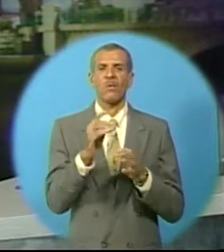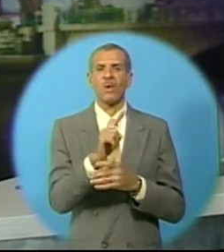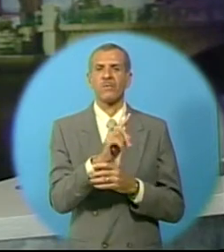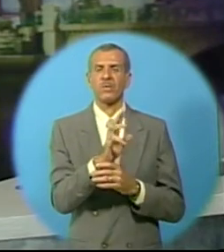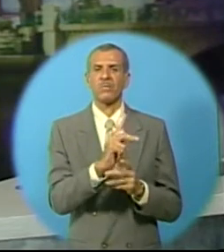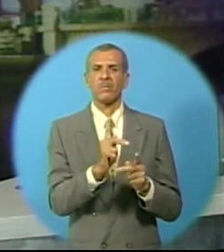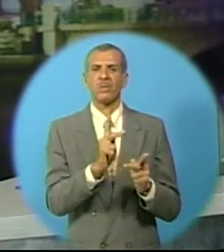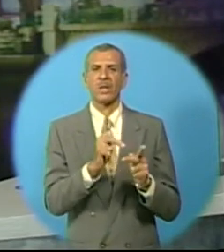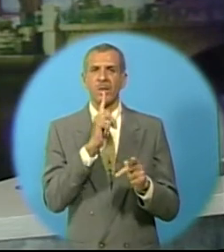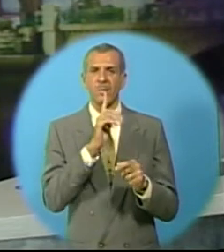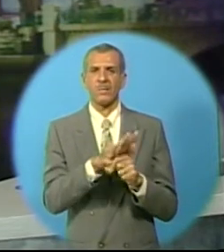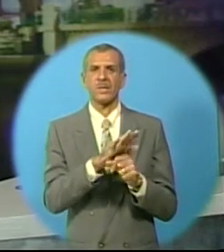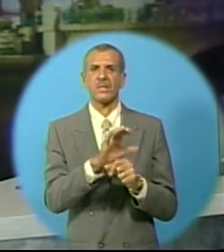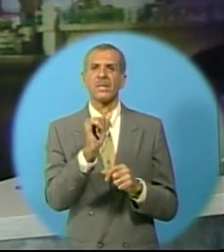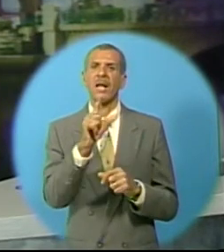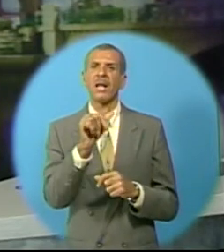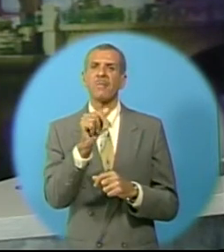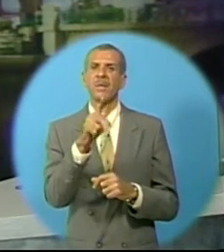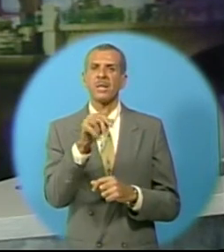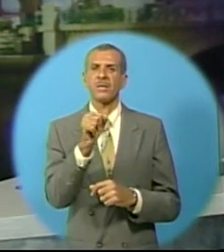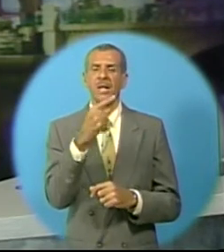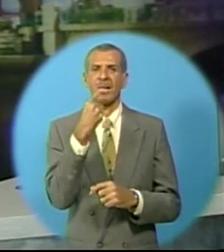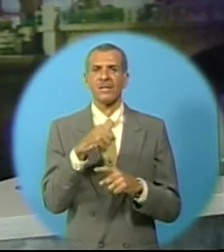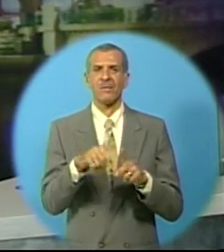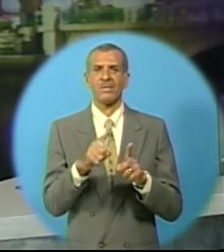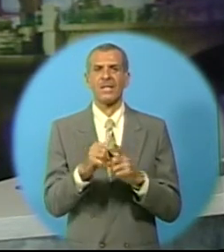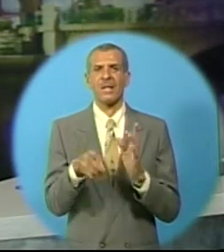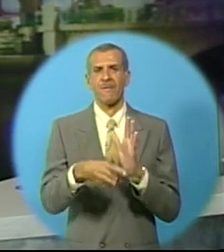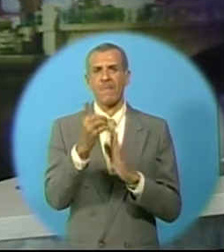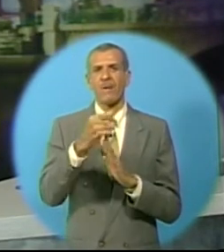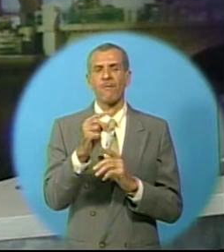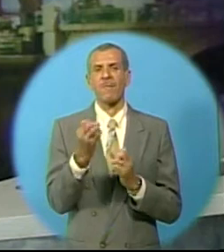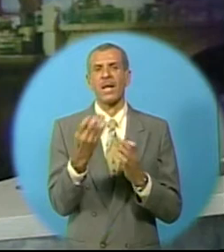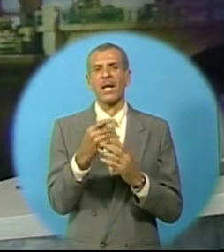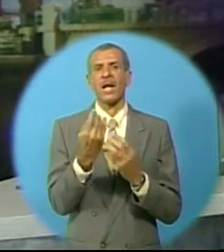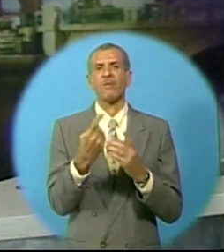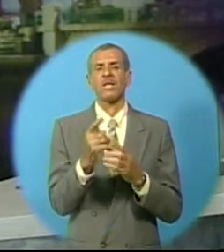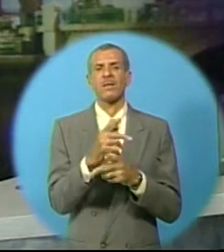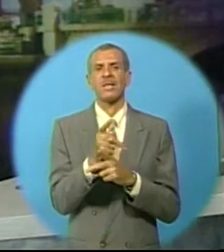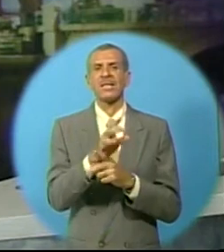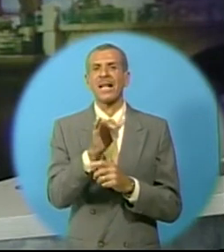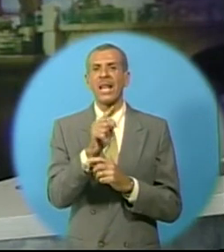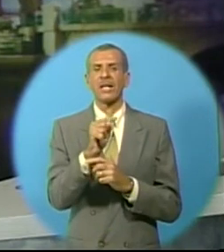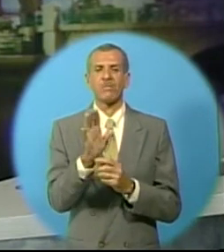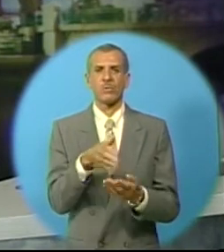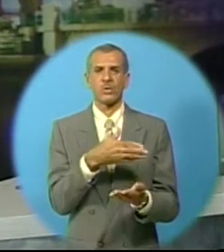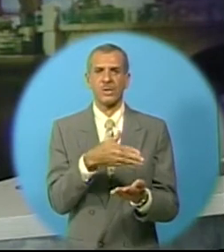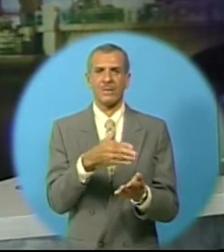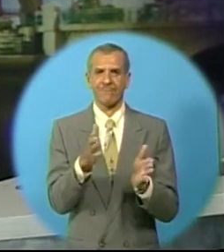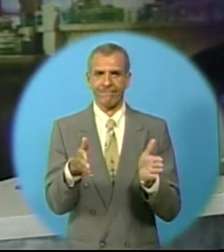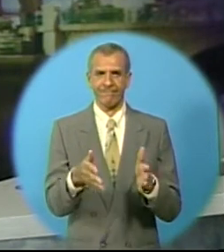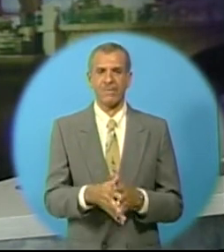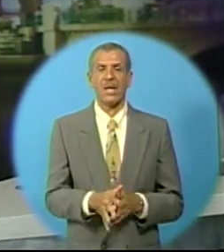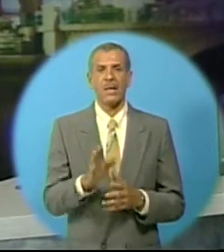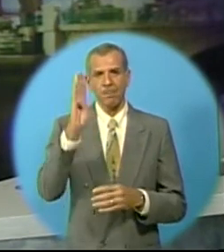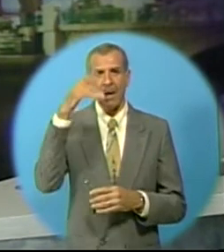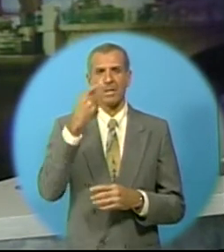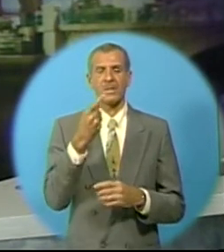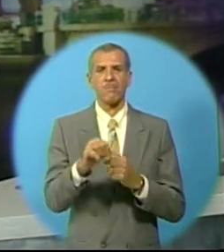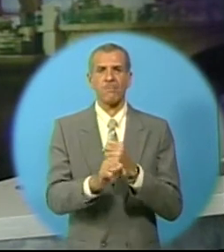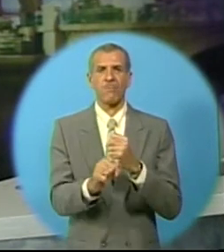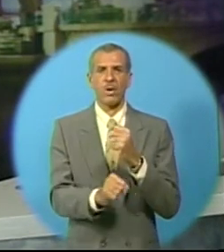those committed Calypso stalwarts who made a difference to the development of many of our treasured Calypsonians. Mr. Beyer was a founding